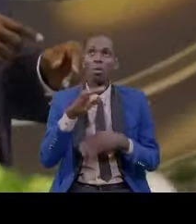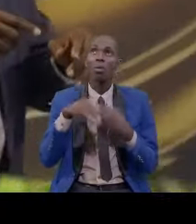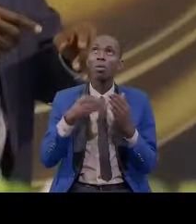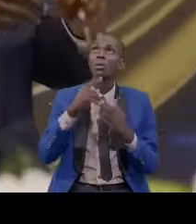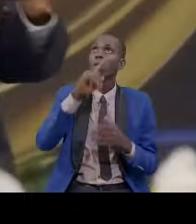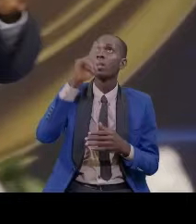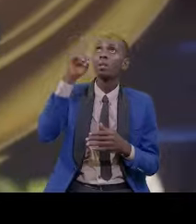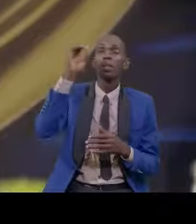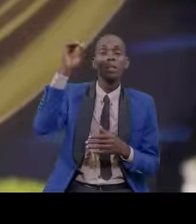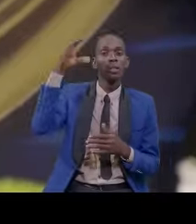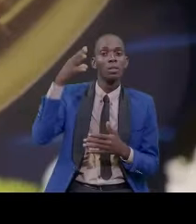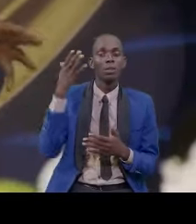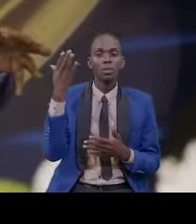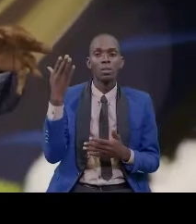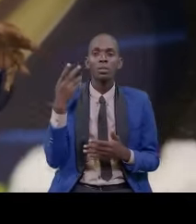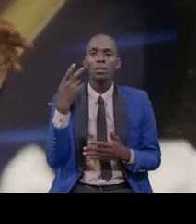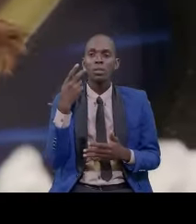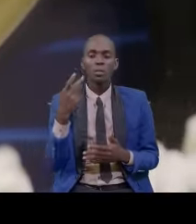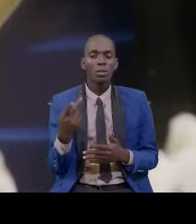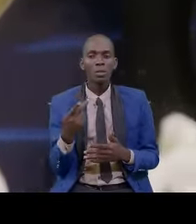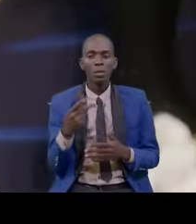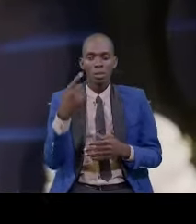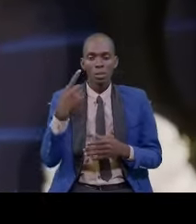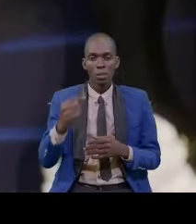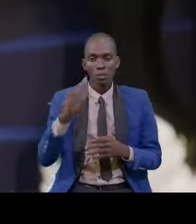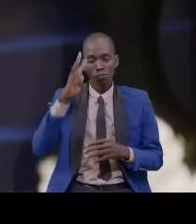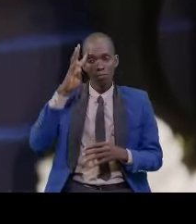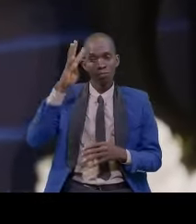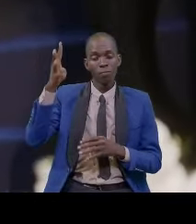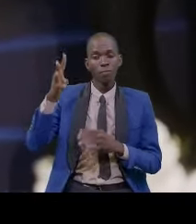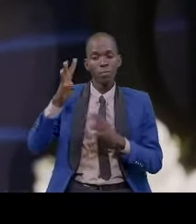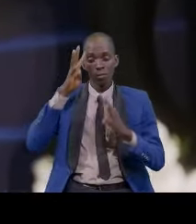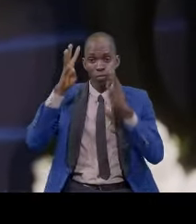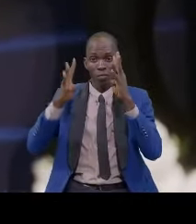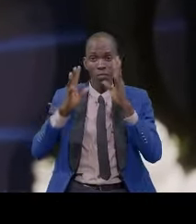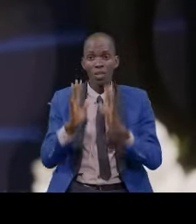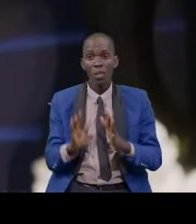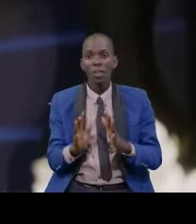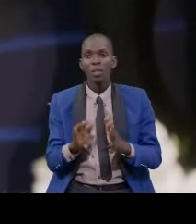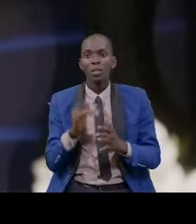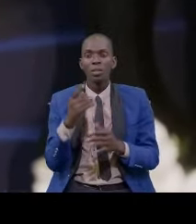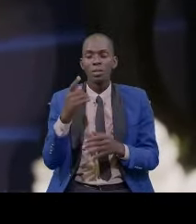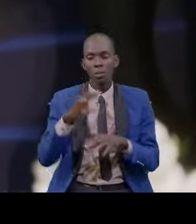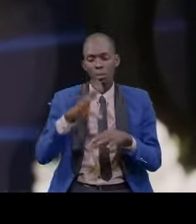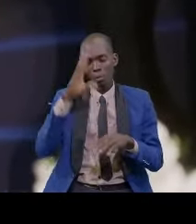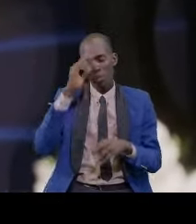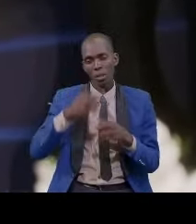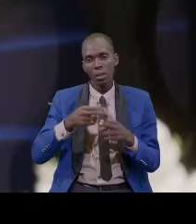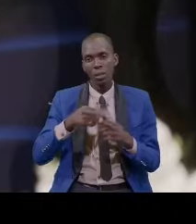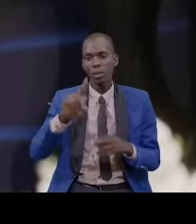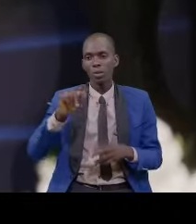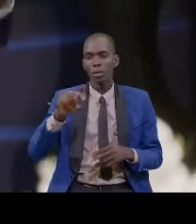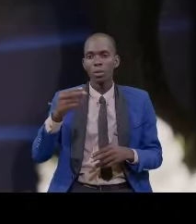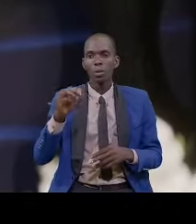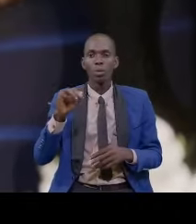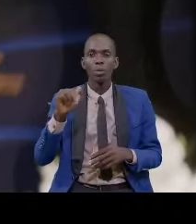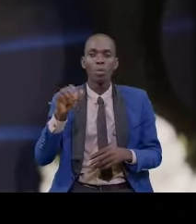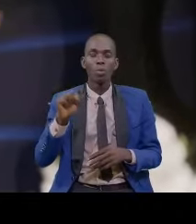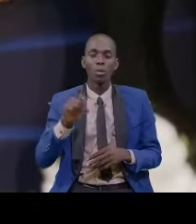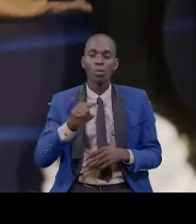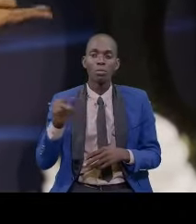gospel easier. For example, if the missionaries that came, if they didn't bring education, most of the understanding we have